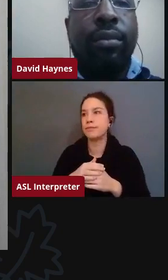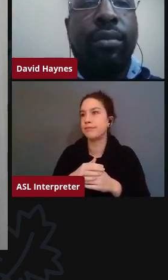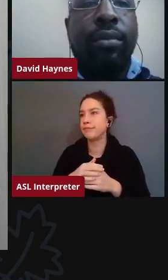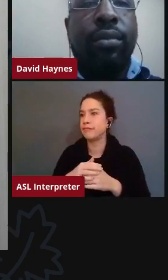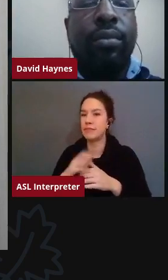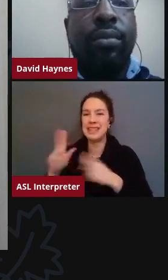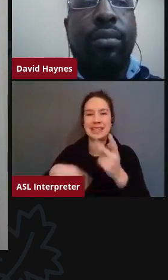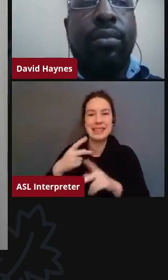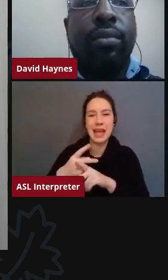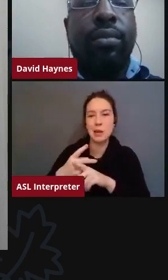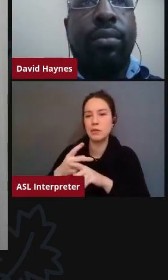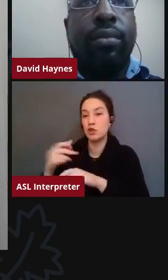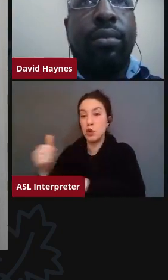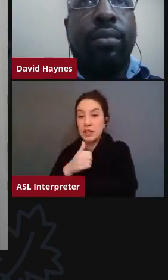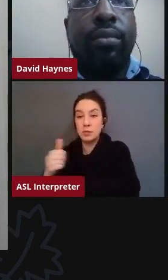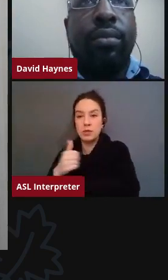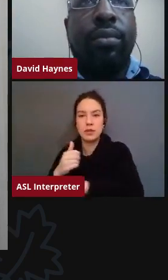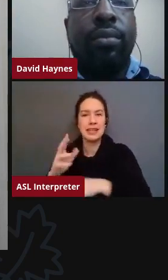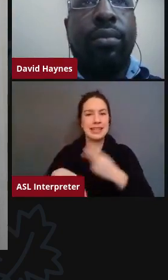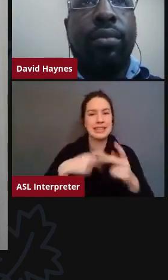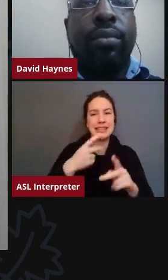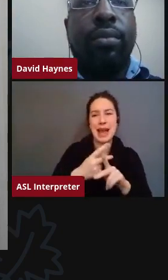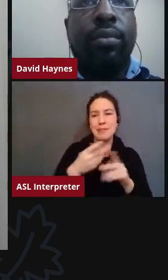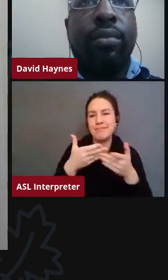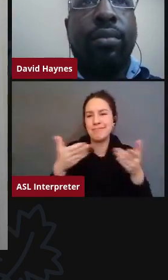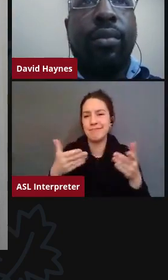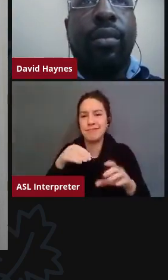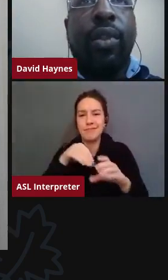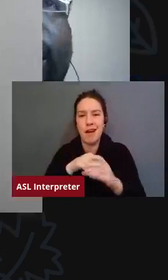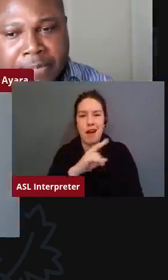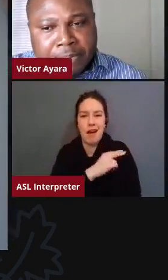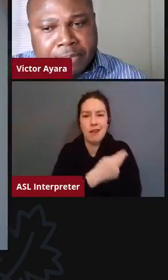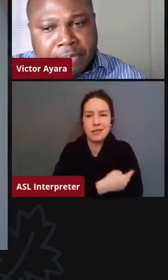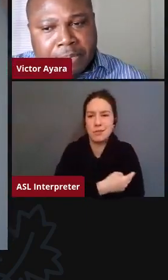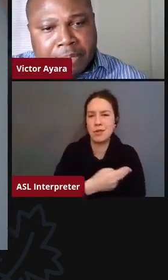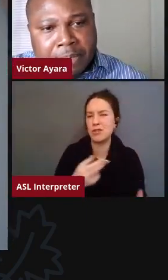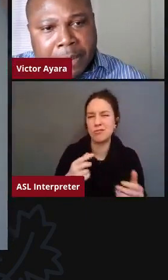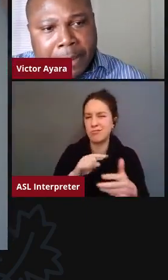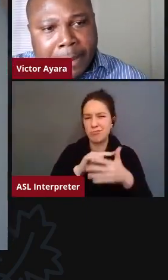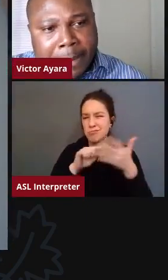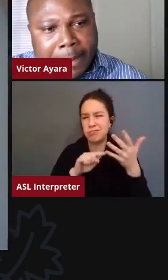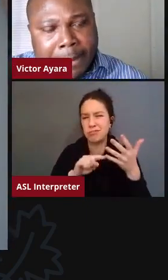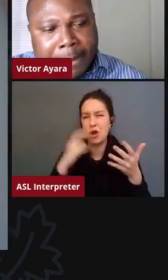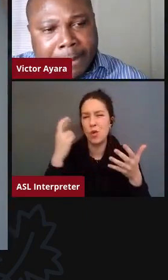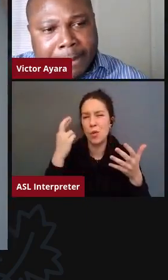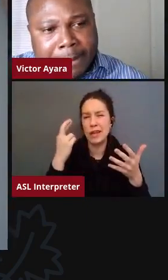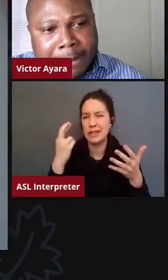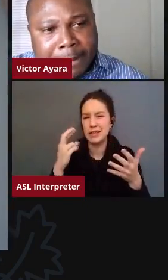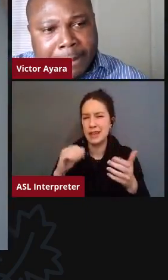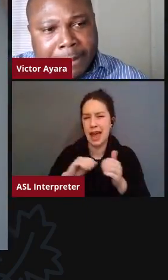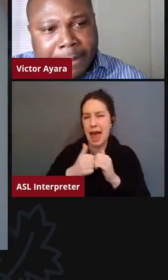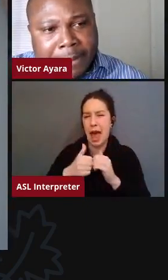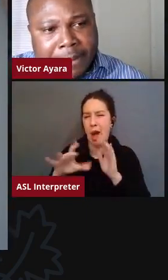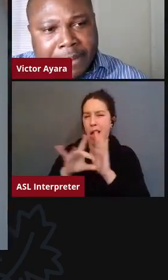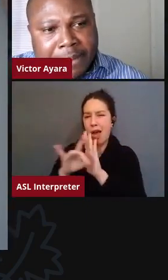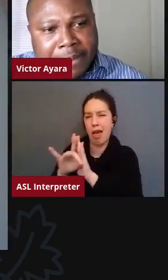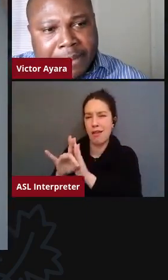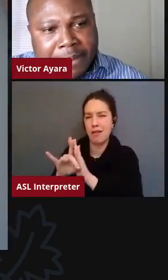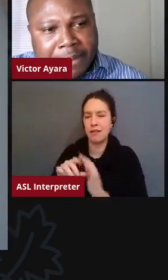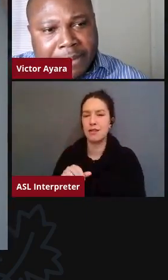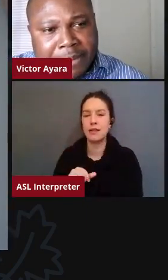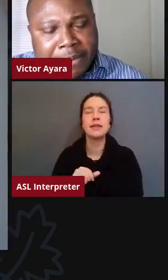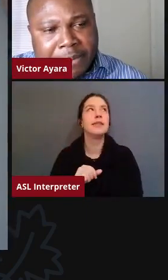available transportation to that specific community? How do you do that? Okay, so that gives a little, how